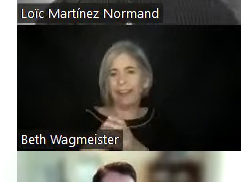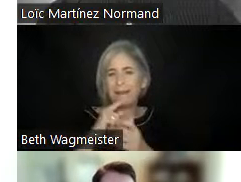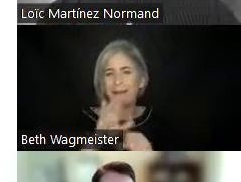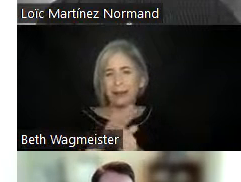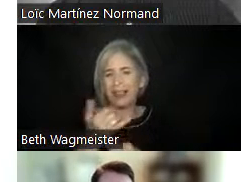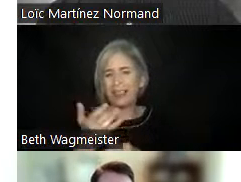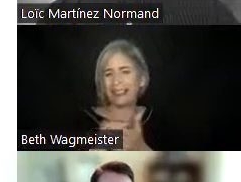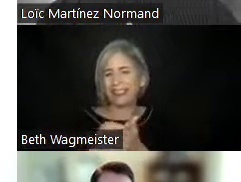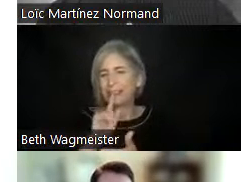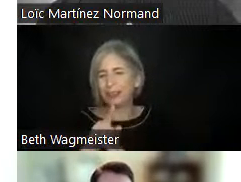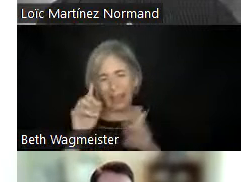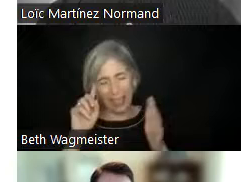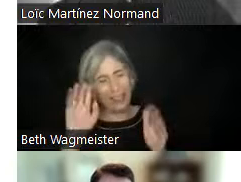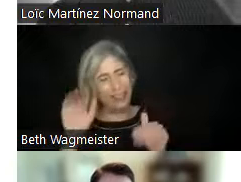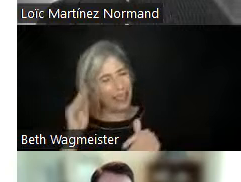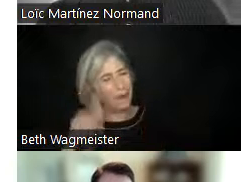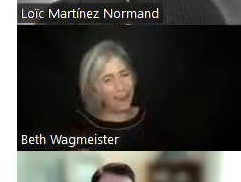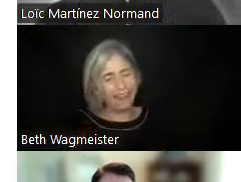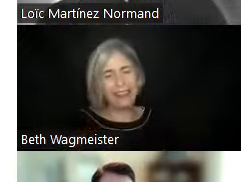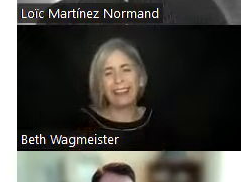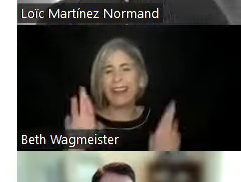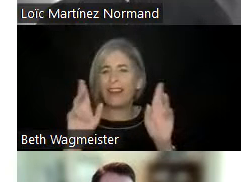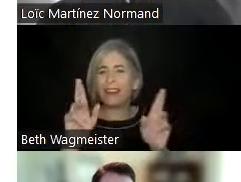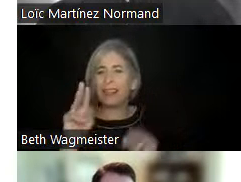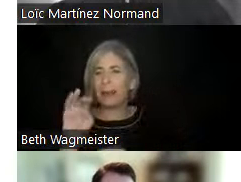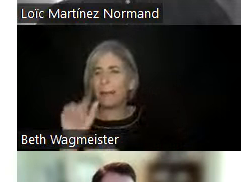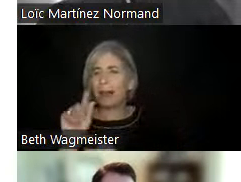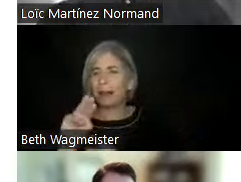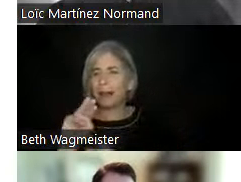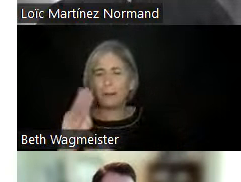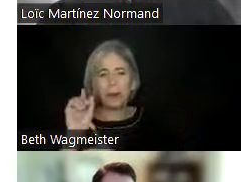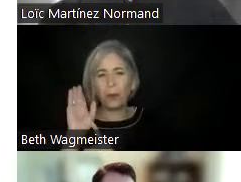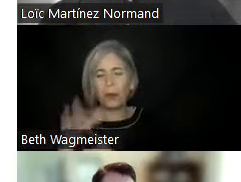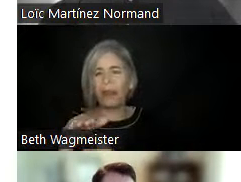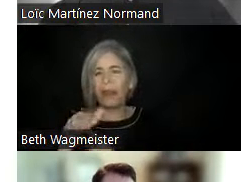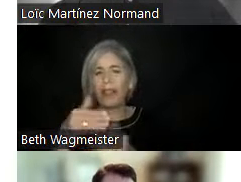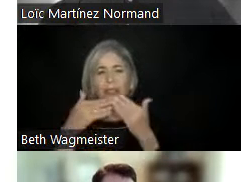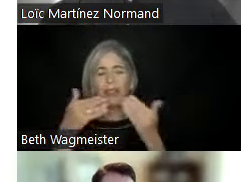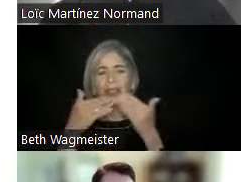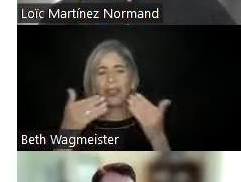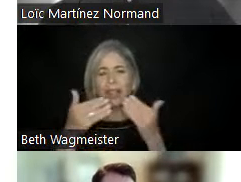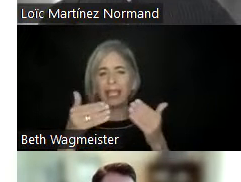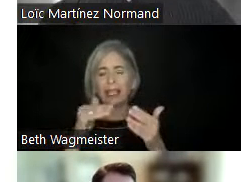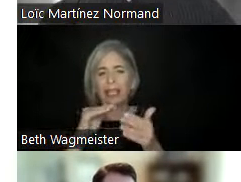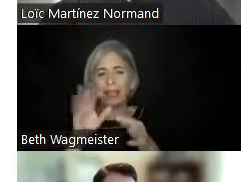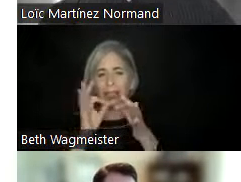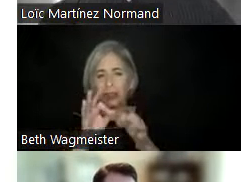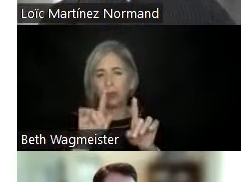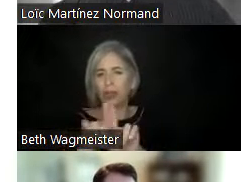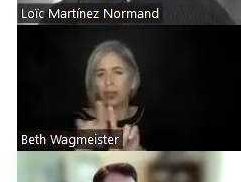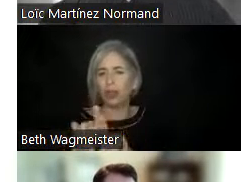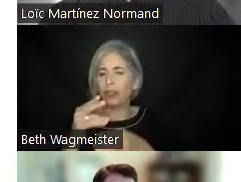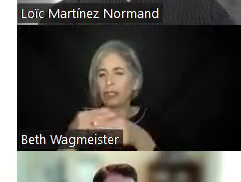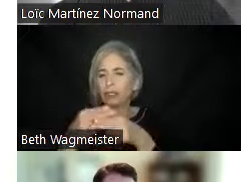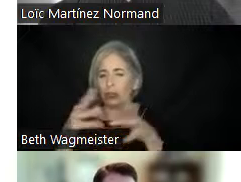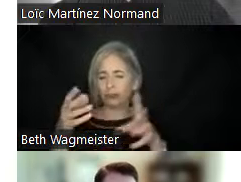that is not true, but but hopefully. And Malcolm will thank the interpreters and do the short